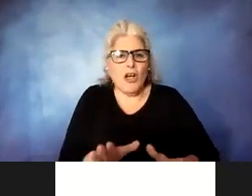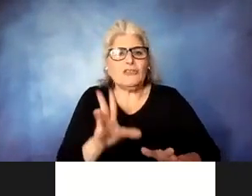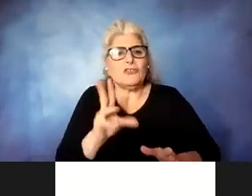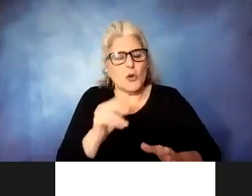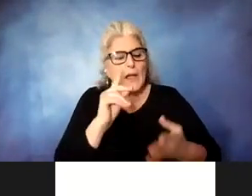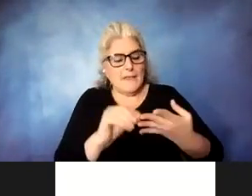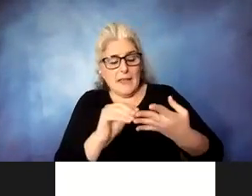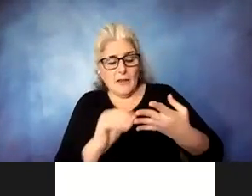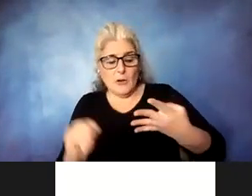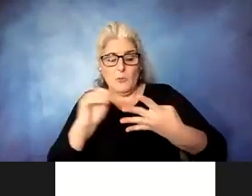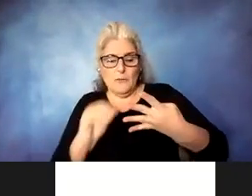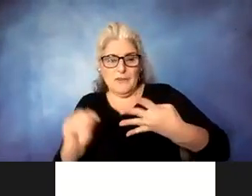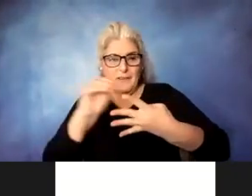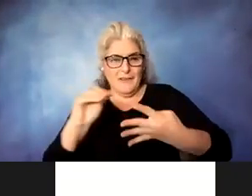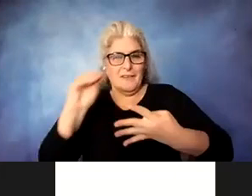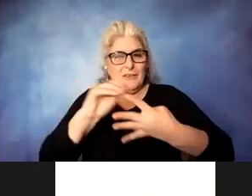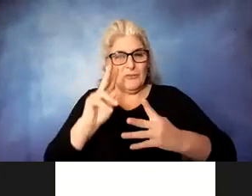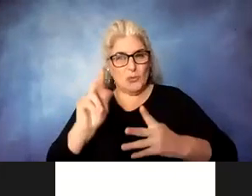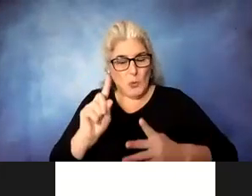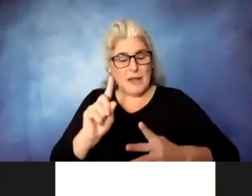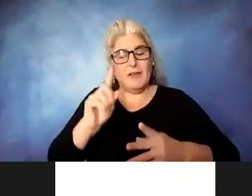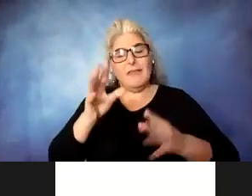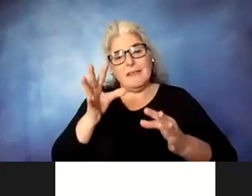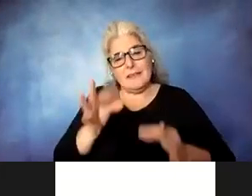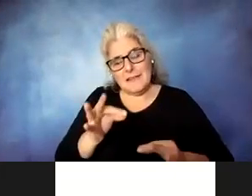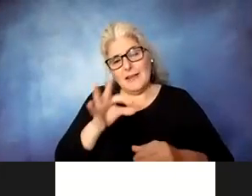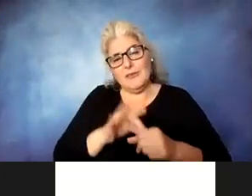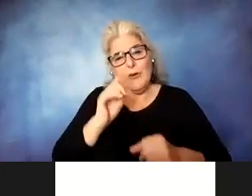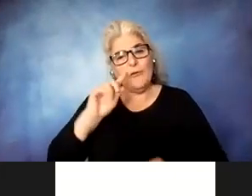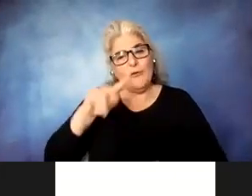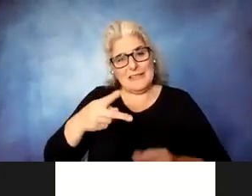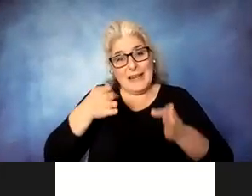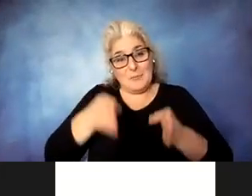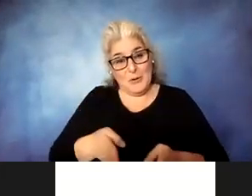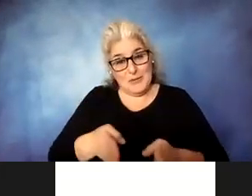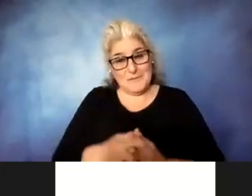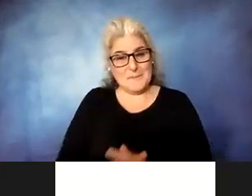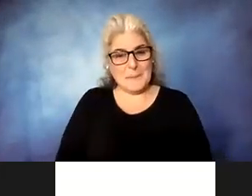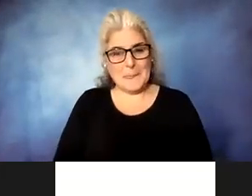to the totals here.